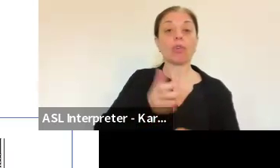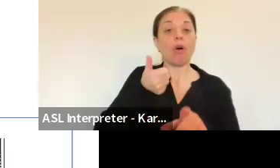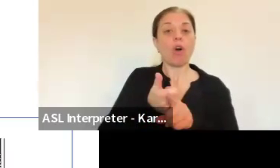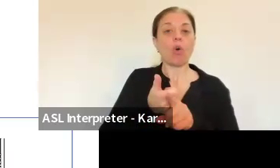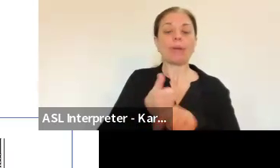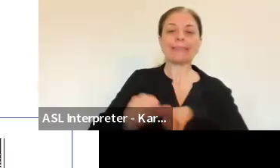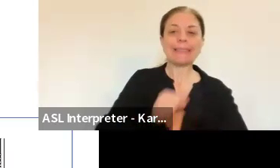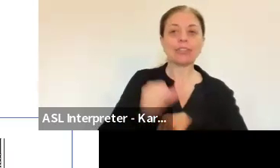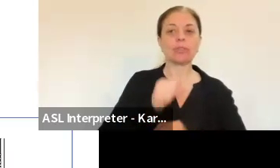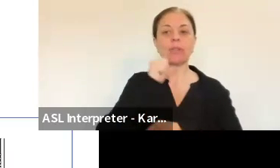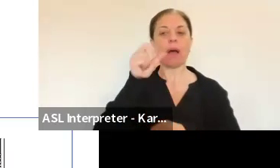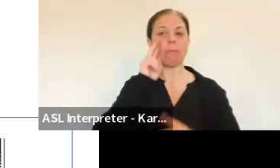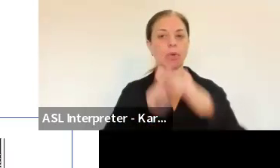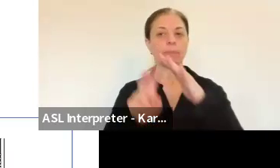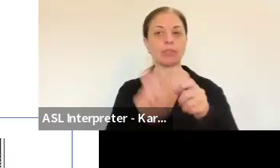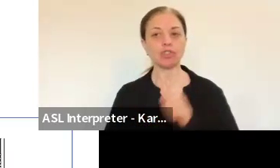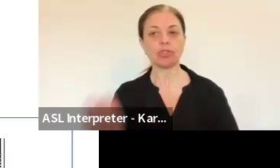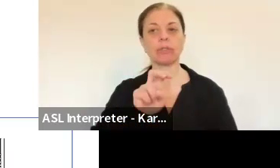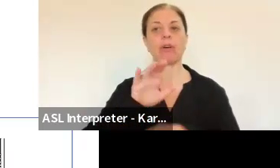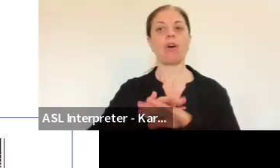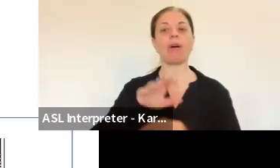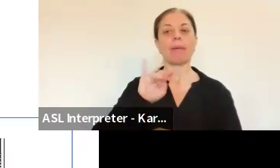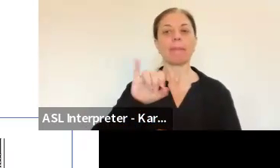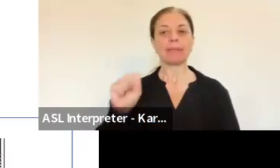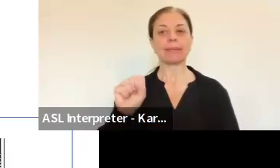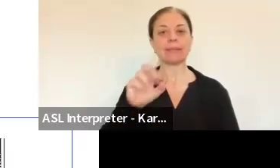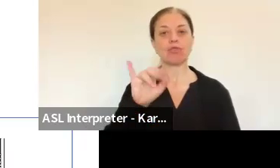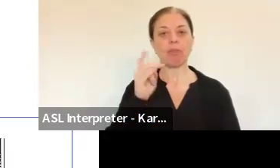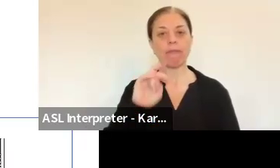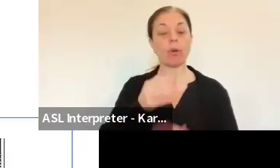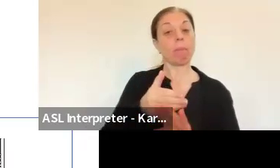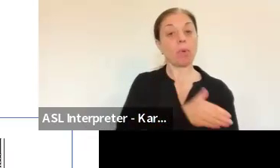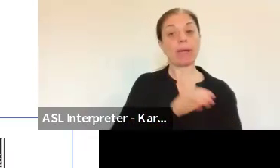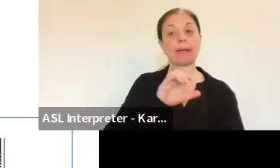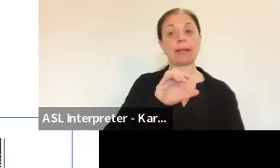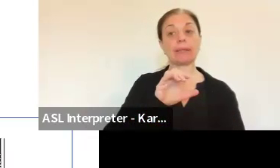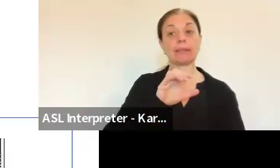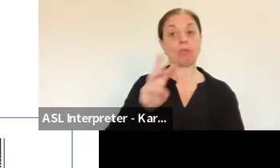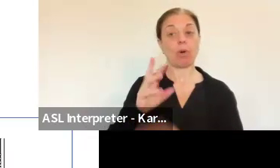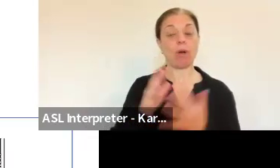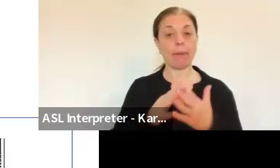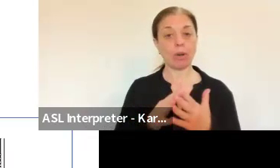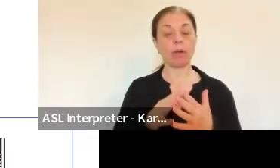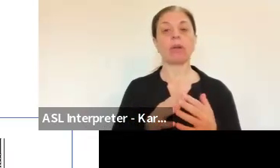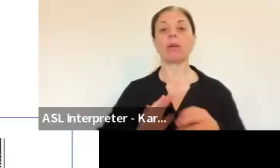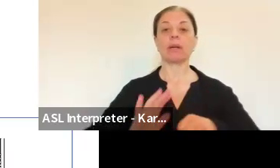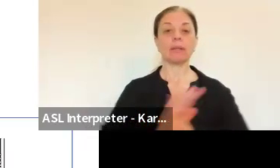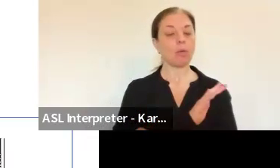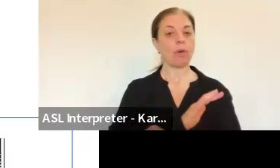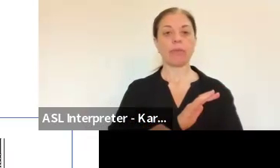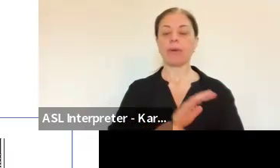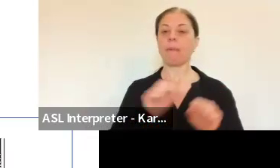and unpredictable journey down that Mississippi River in pre-Civil War America. Equipped with an